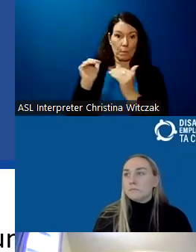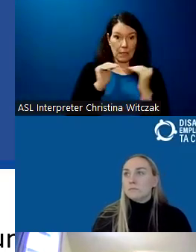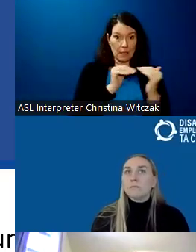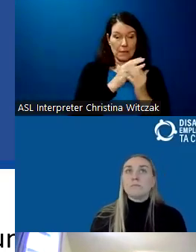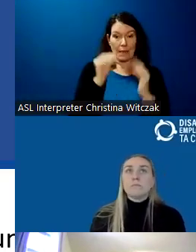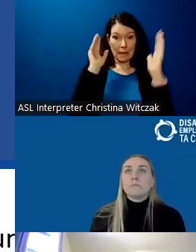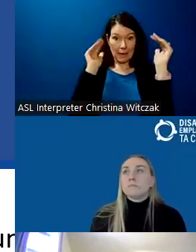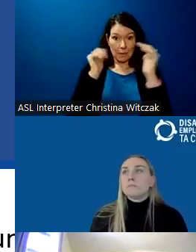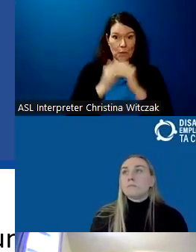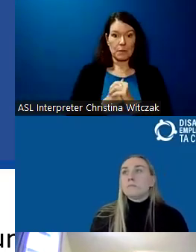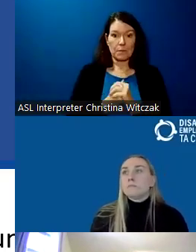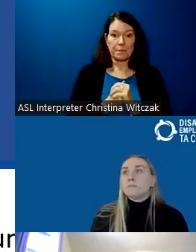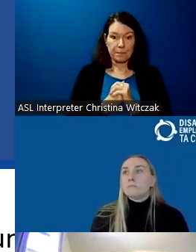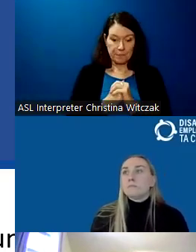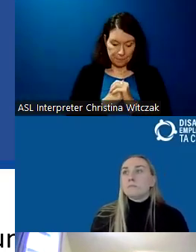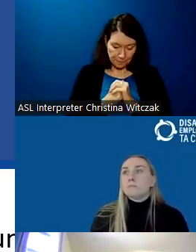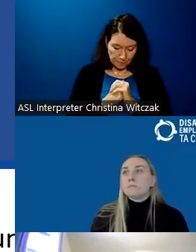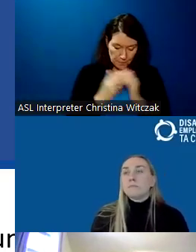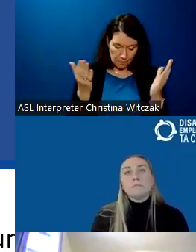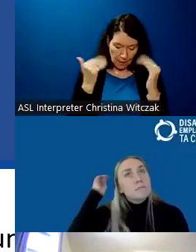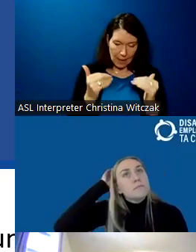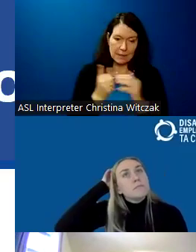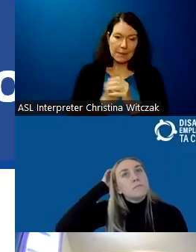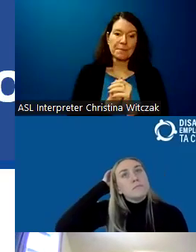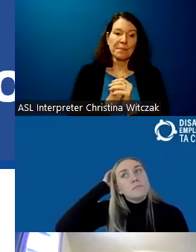the next sessions. Next slide, please.